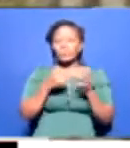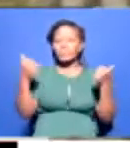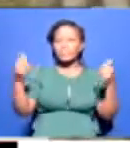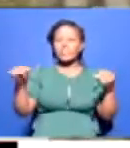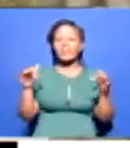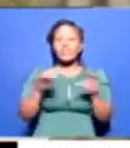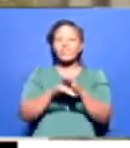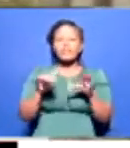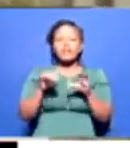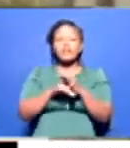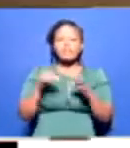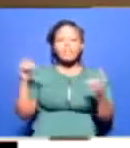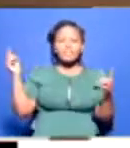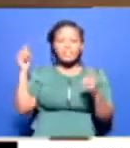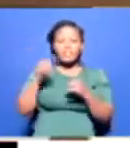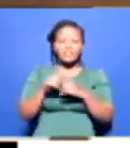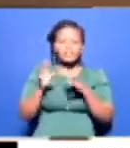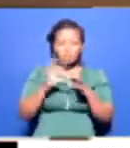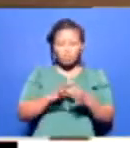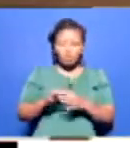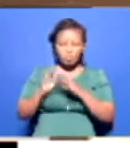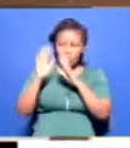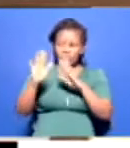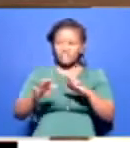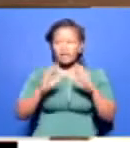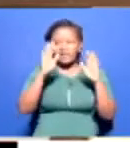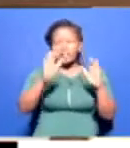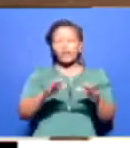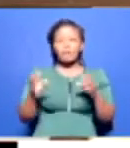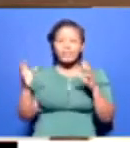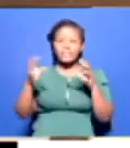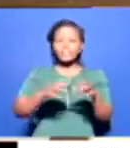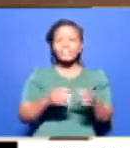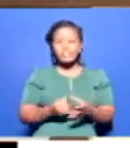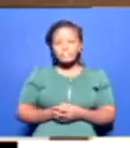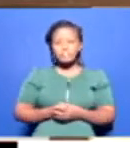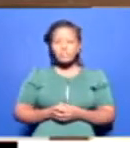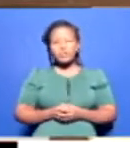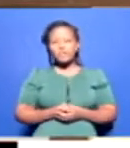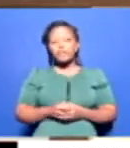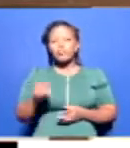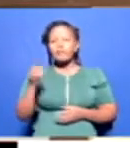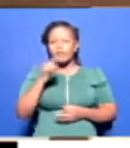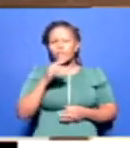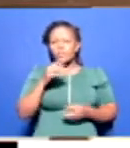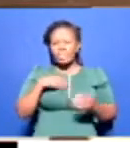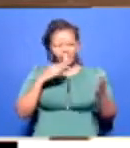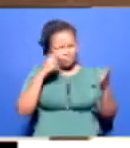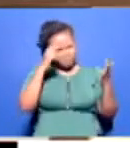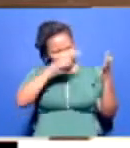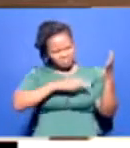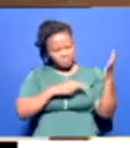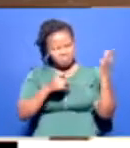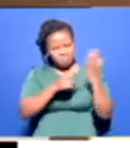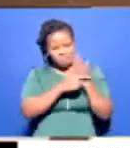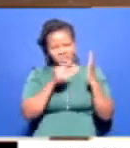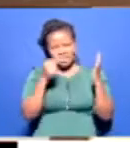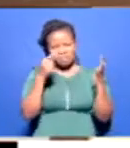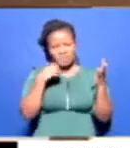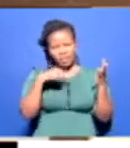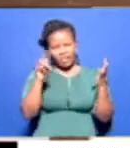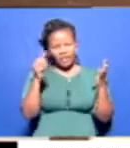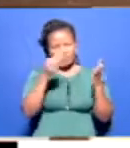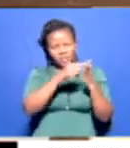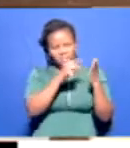the Azimio campaign team. Sasa tumeangalia kwa hiyo watu wametolewa, wale wanasimamia hiyo campaign team